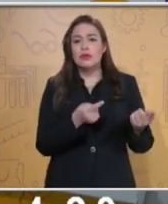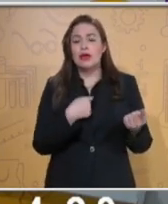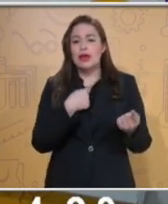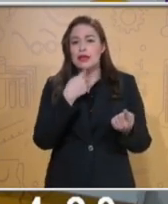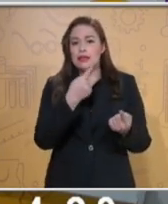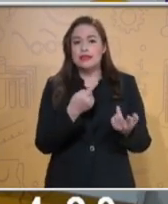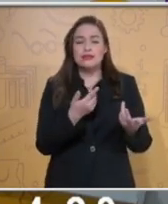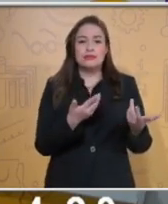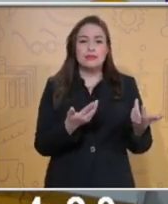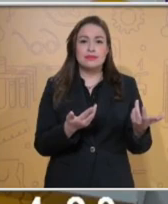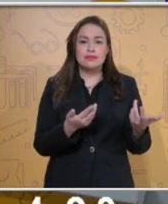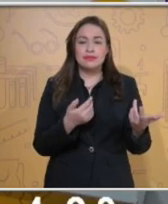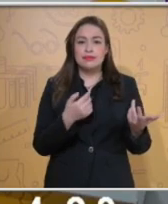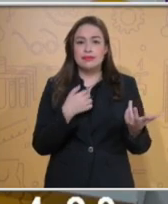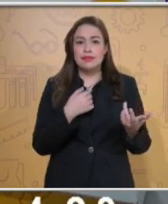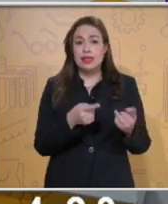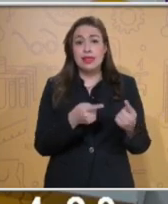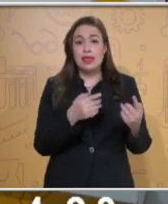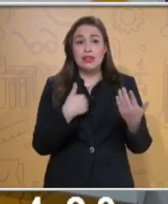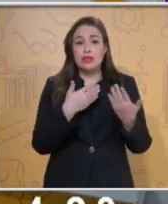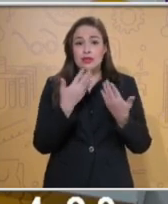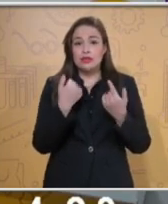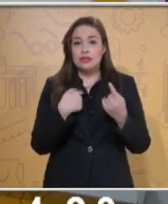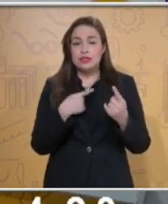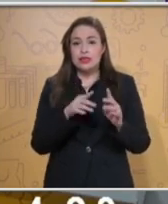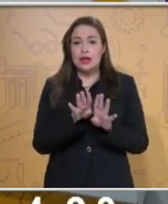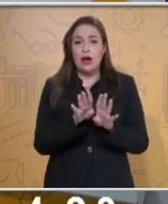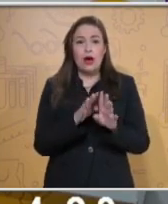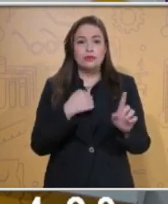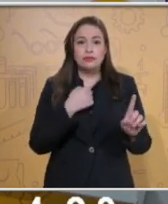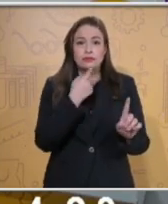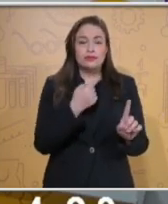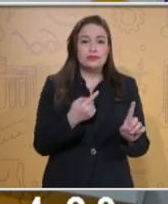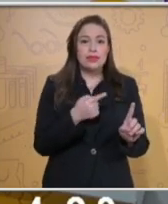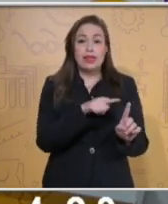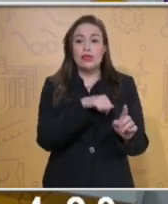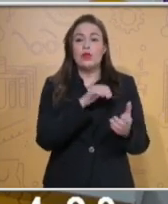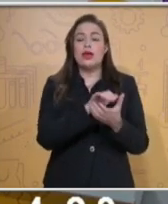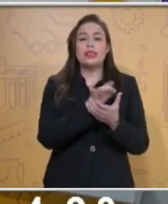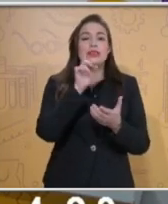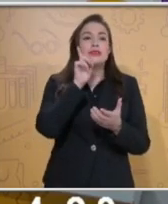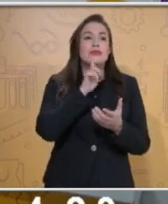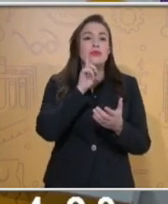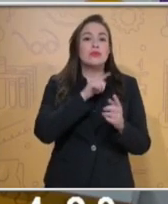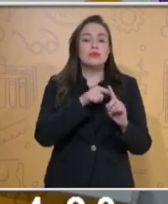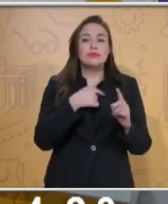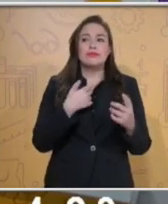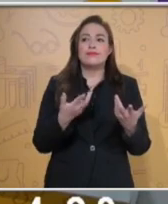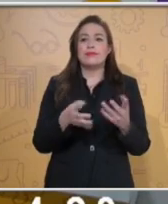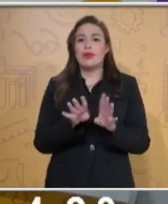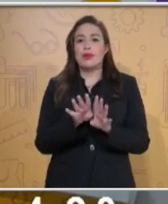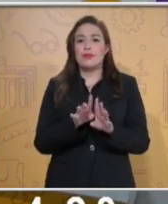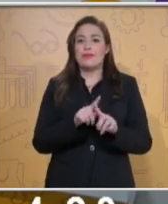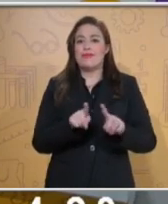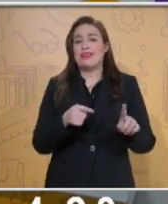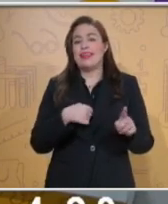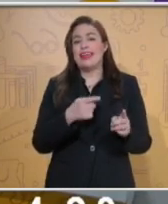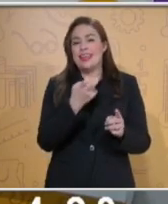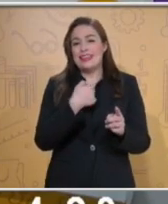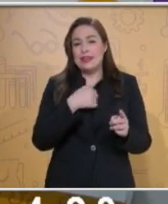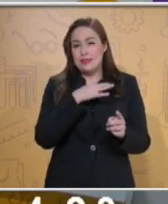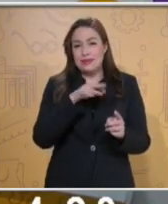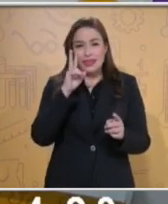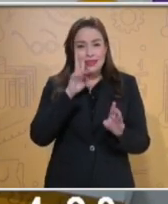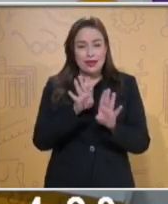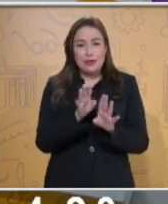the knives, and he doesn't know where to keep them. And his wife got angry for that. So we can find